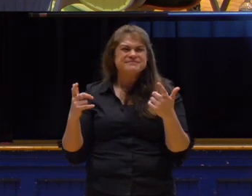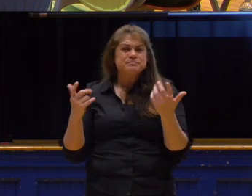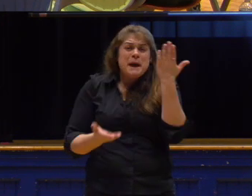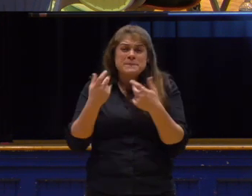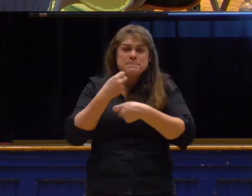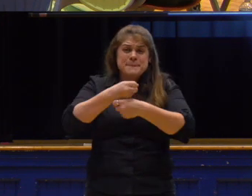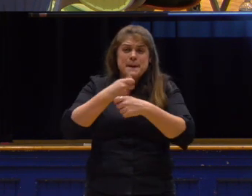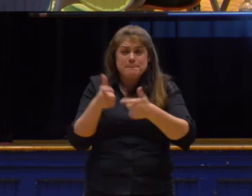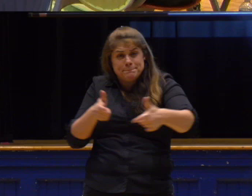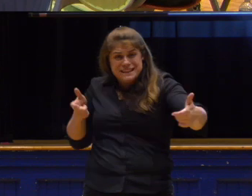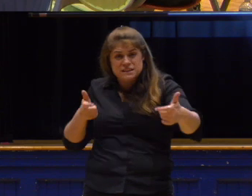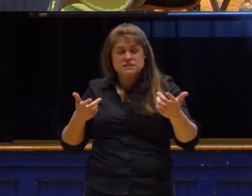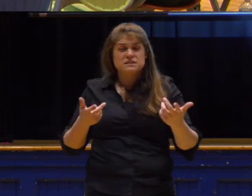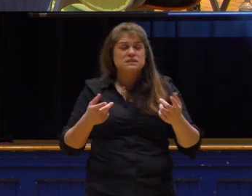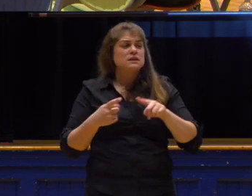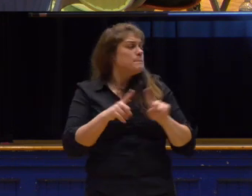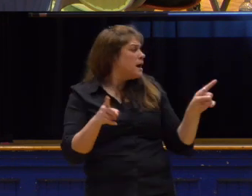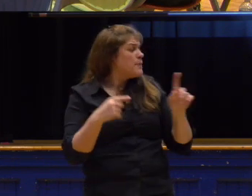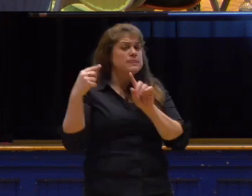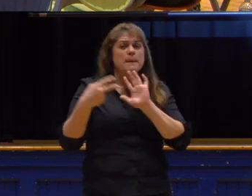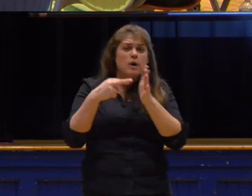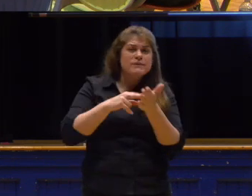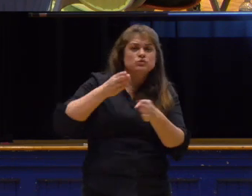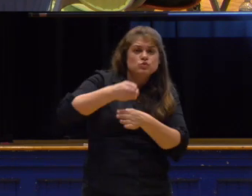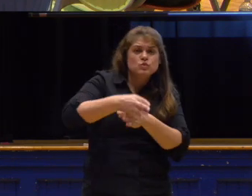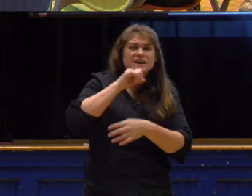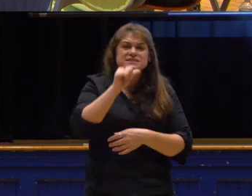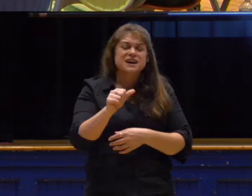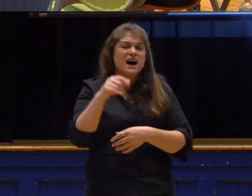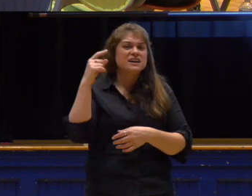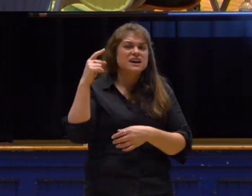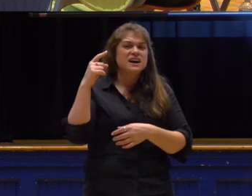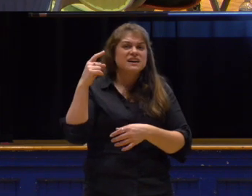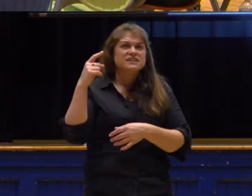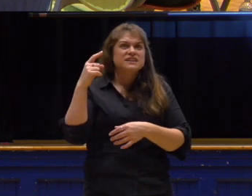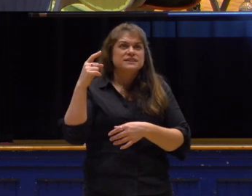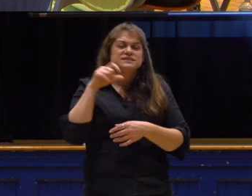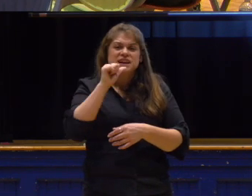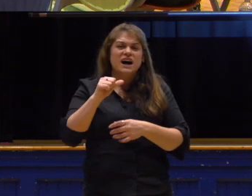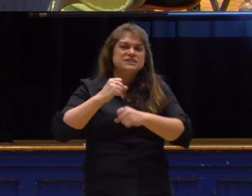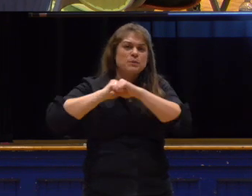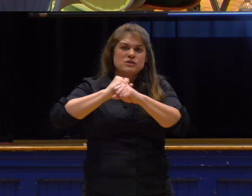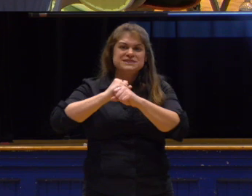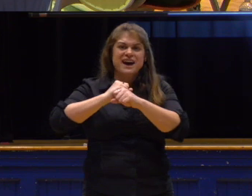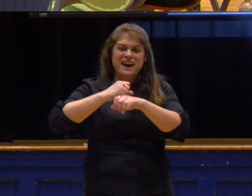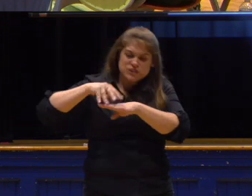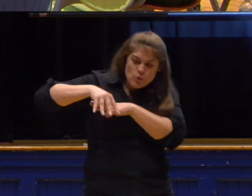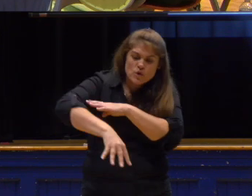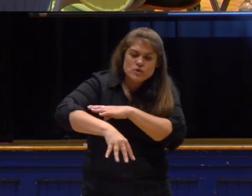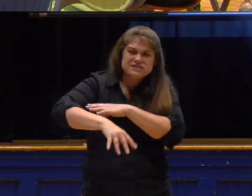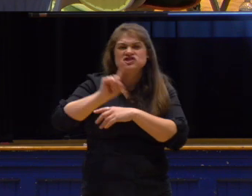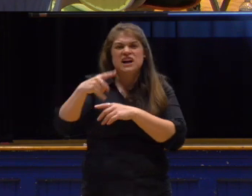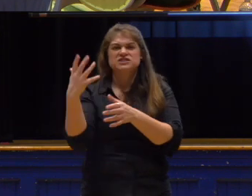bigger. Well, the intent of that wood is not really to protect the drip line of the tree as much as it's just to protect the